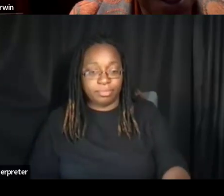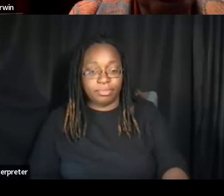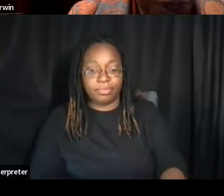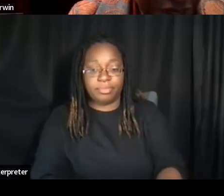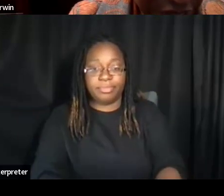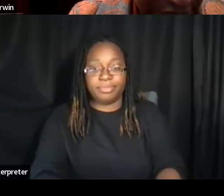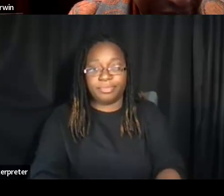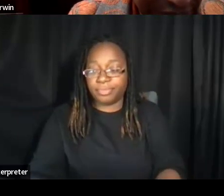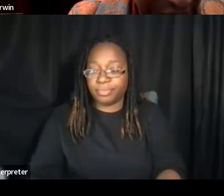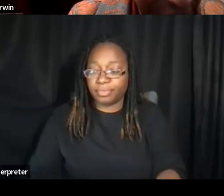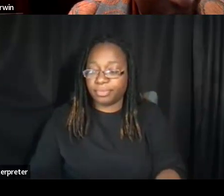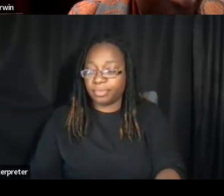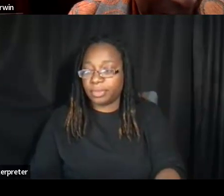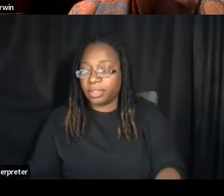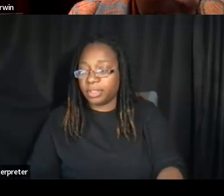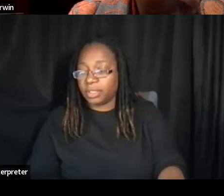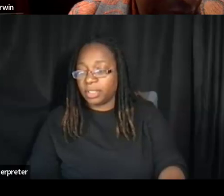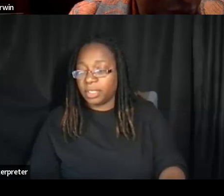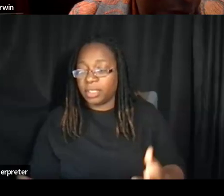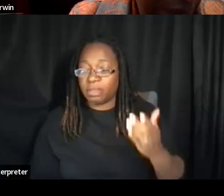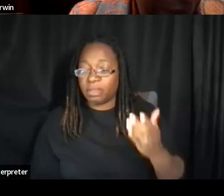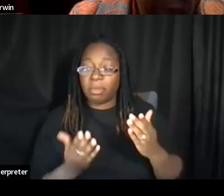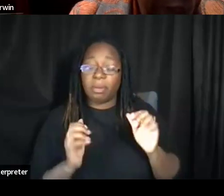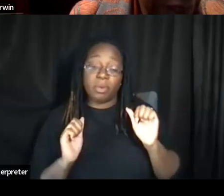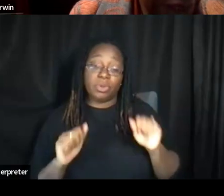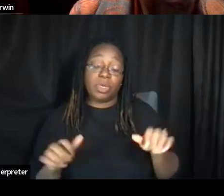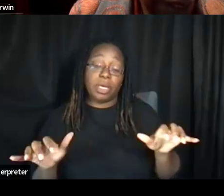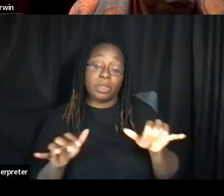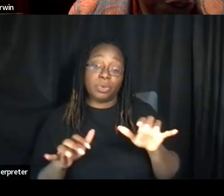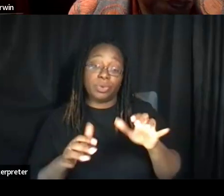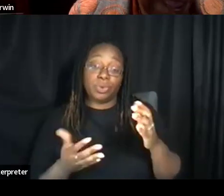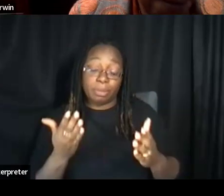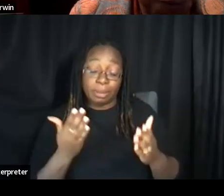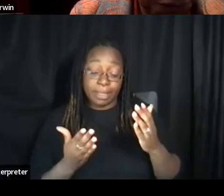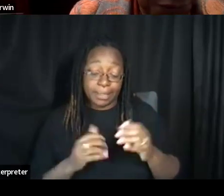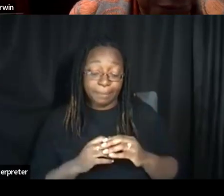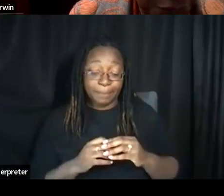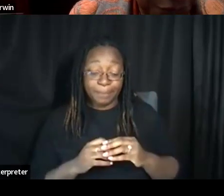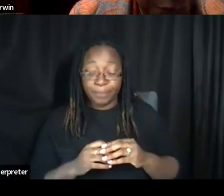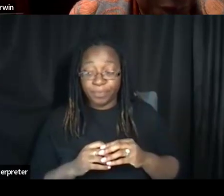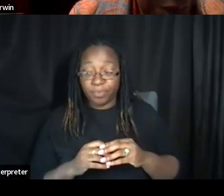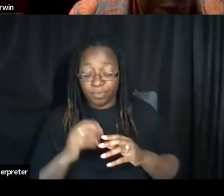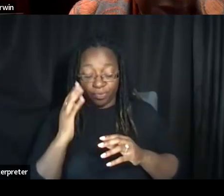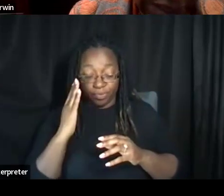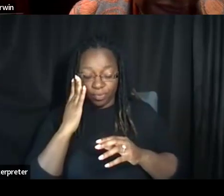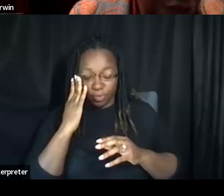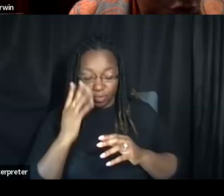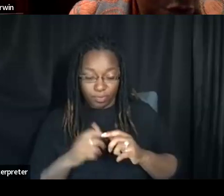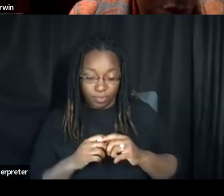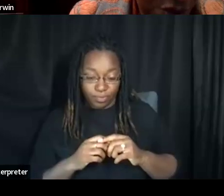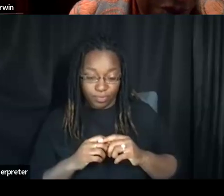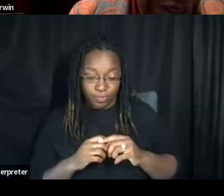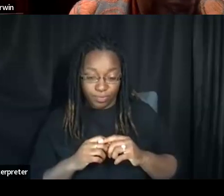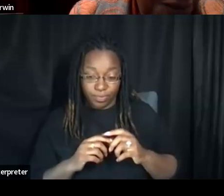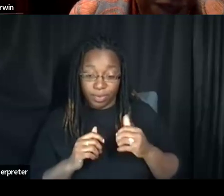Well, one of the things they could probably do is maybe just have a